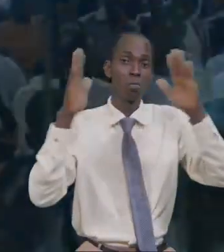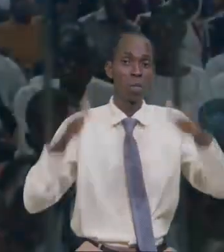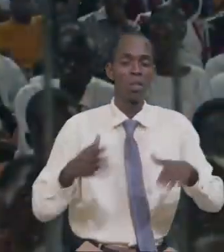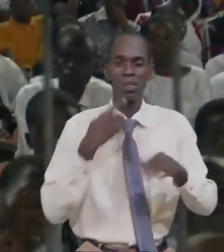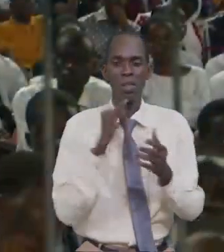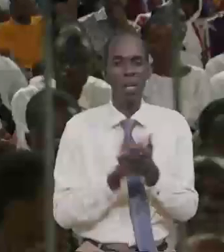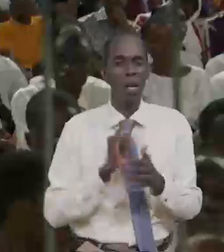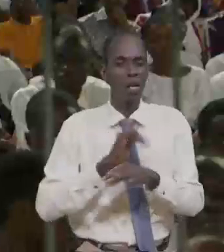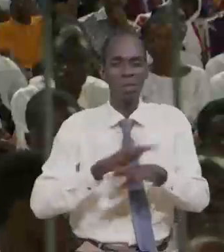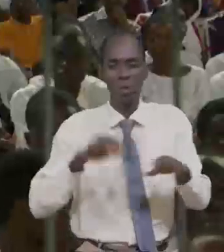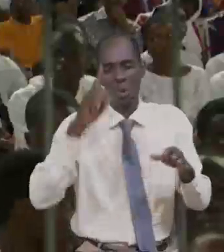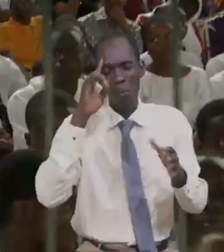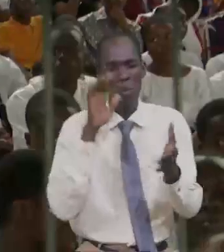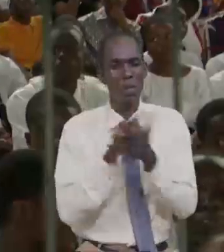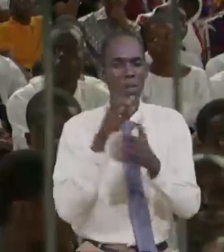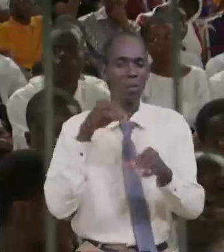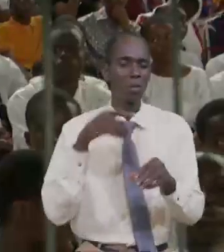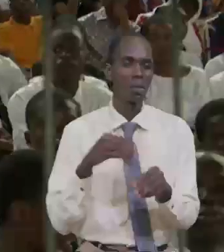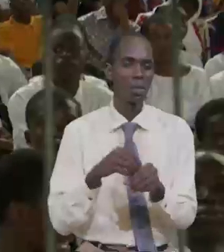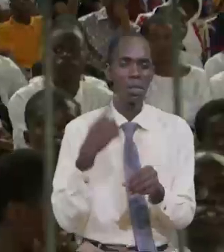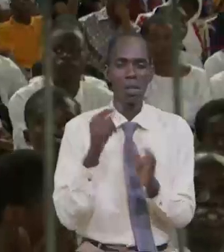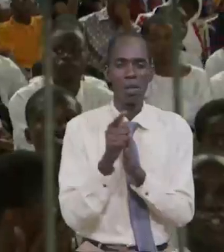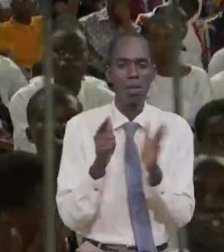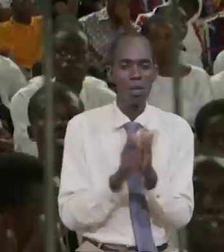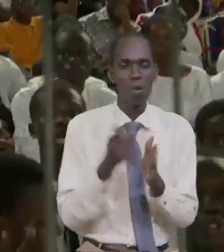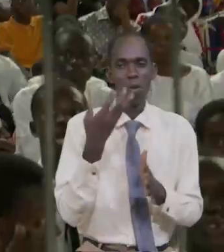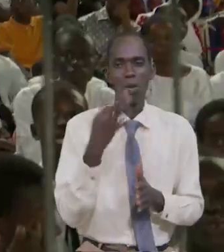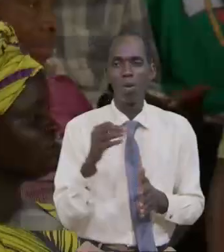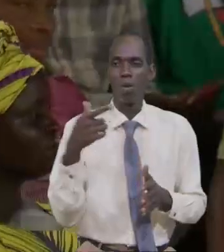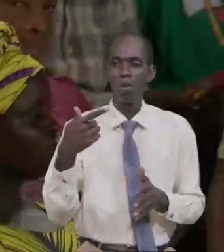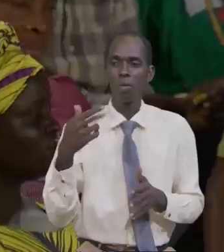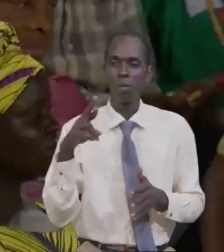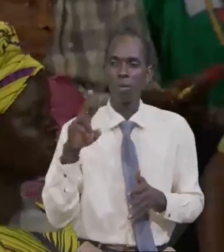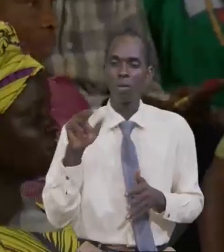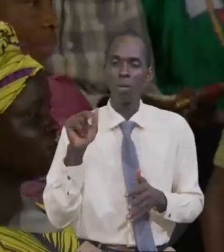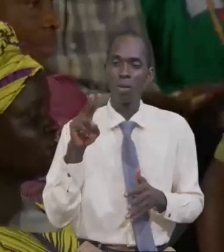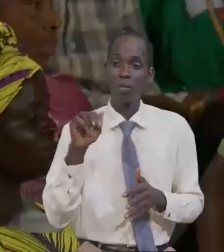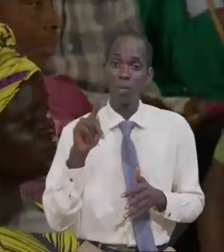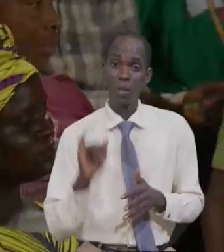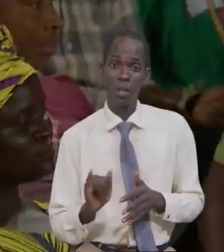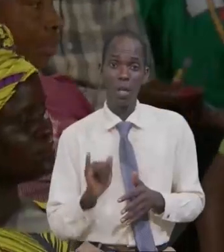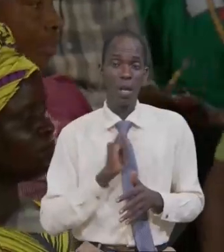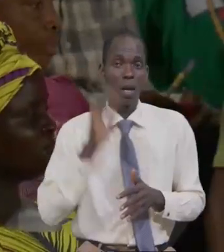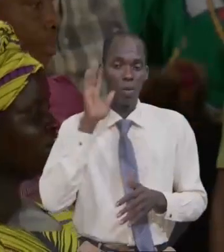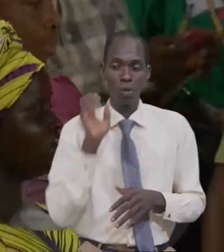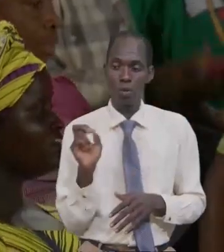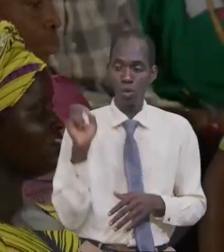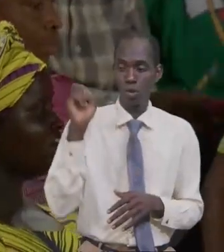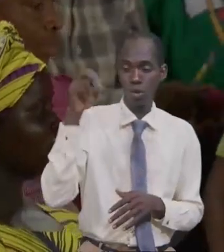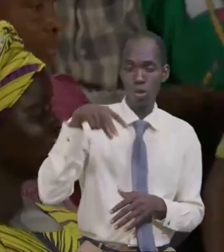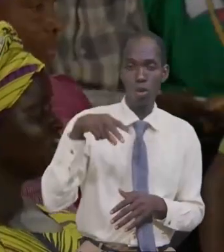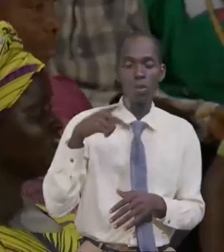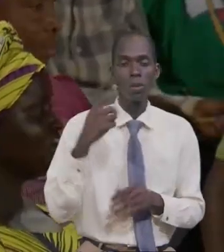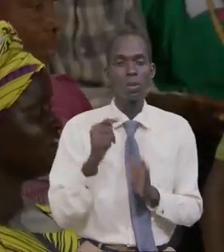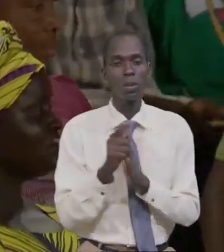down. The law of gravity will prove to you that he is greater than who you are. Your